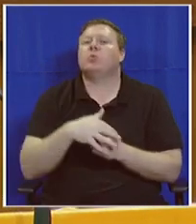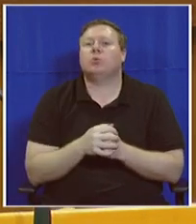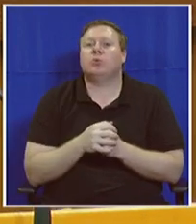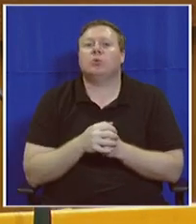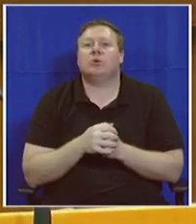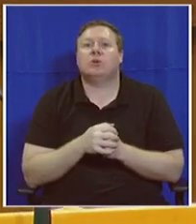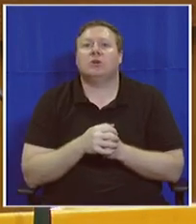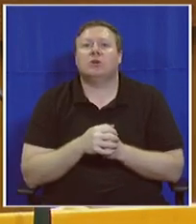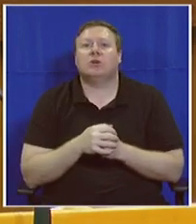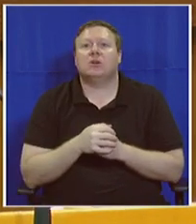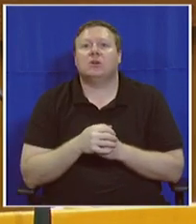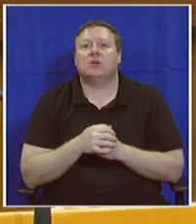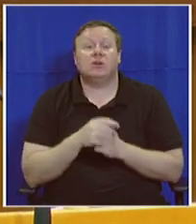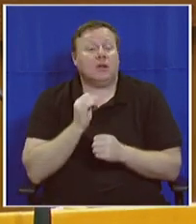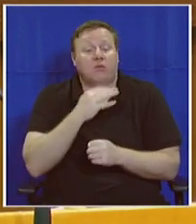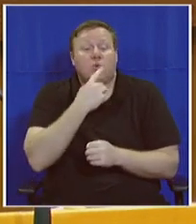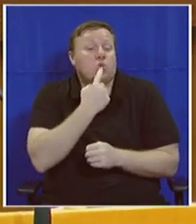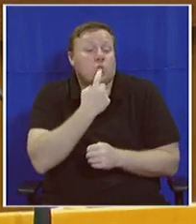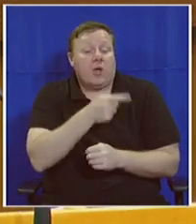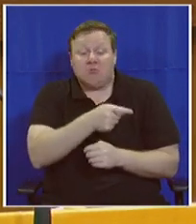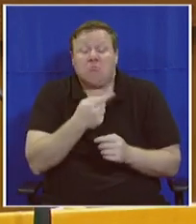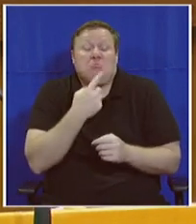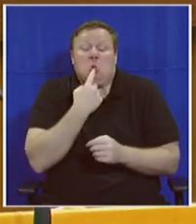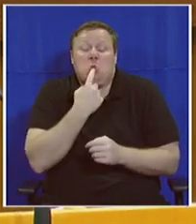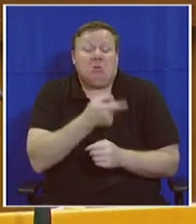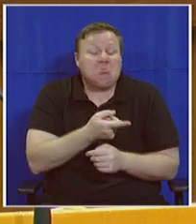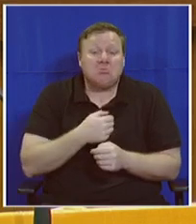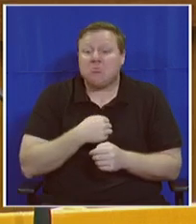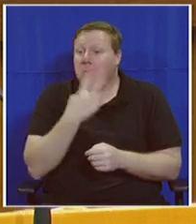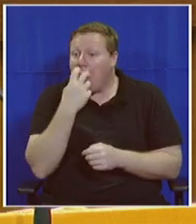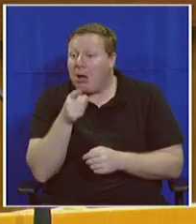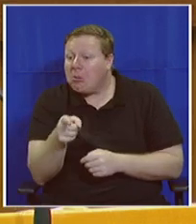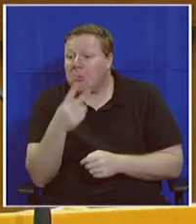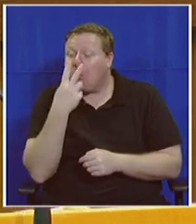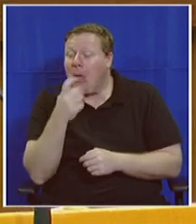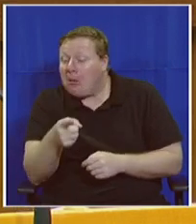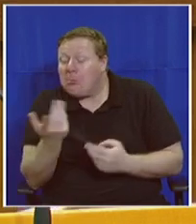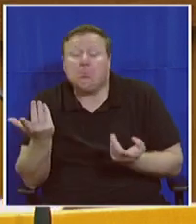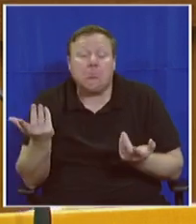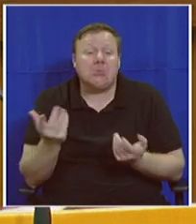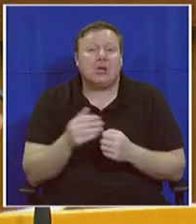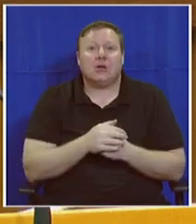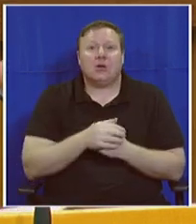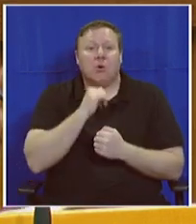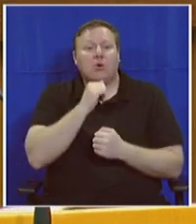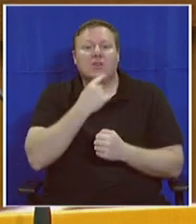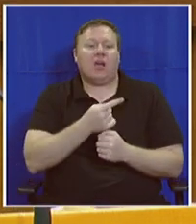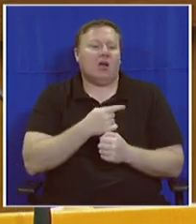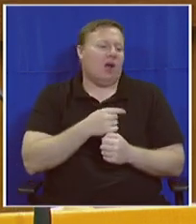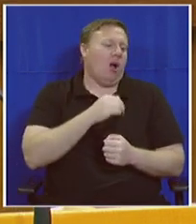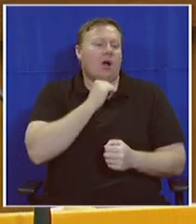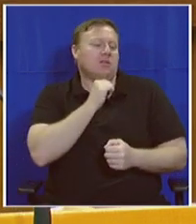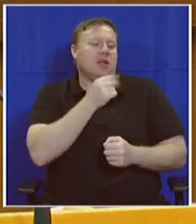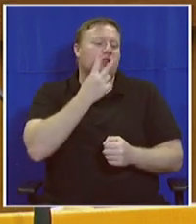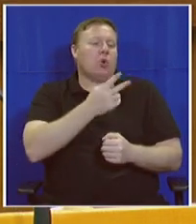If it is red, it is red. If it is black, it is black. She would not say, it doesn't look